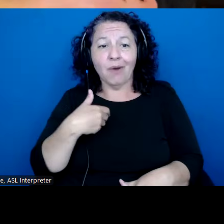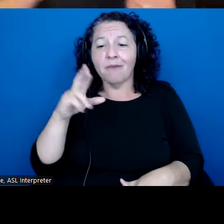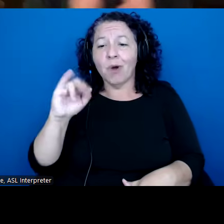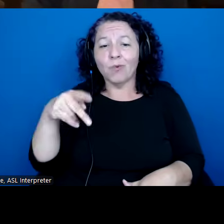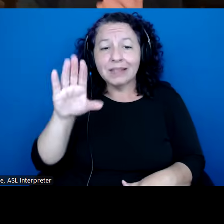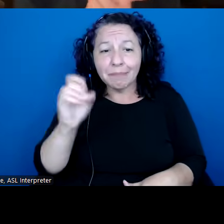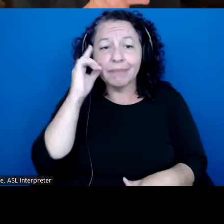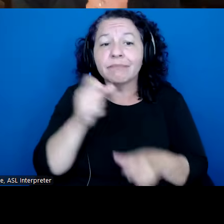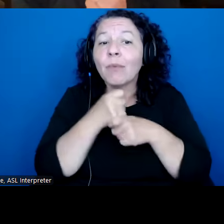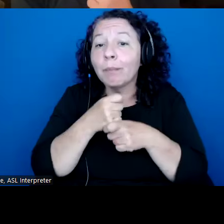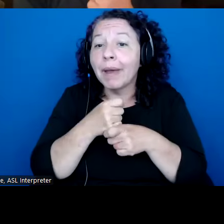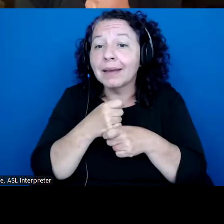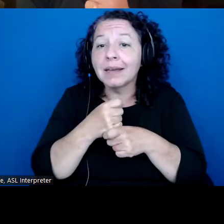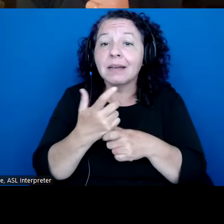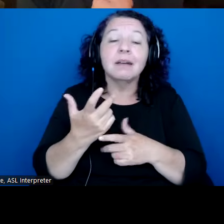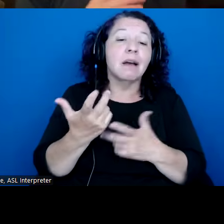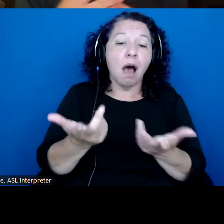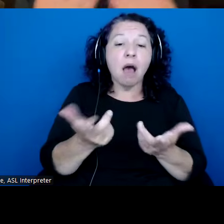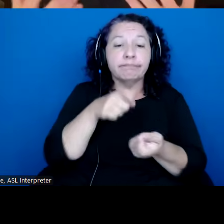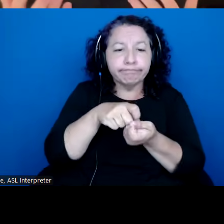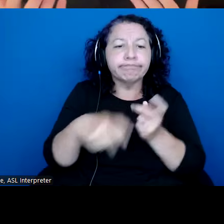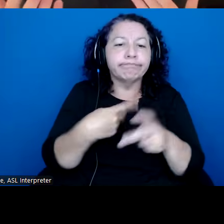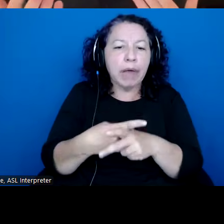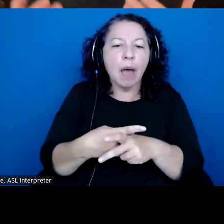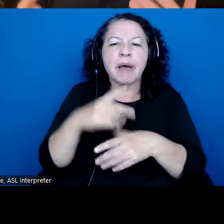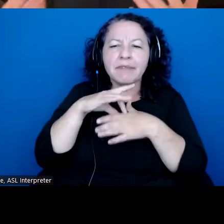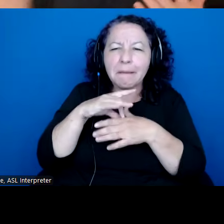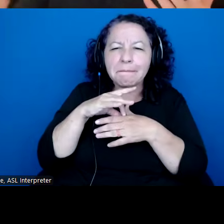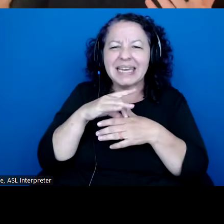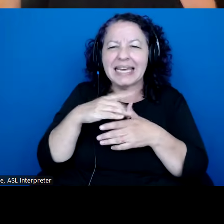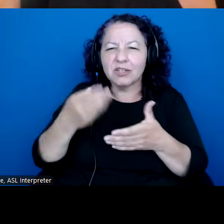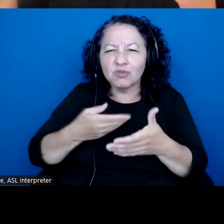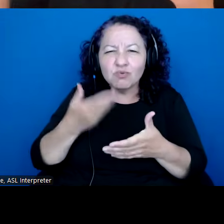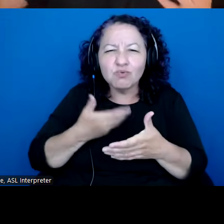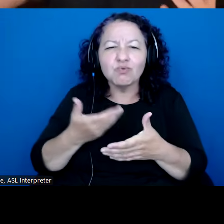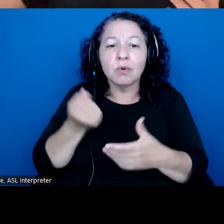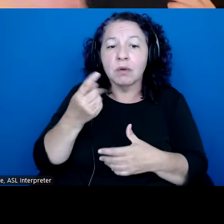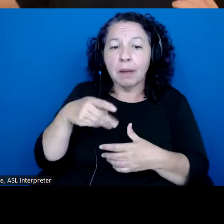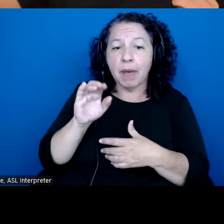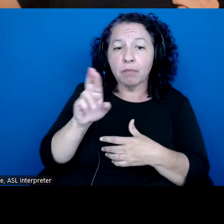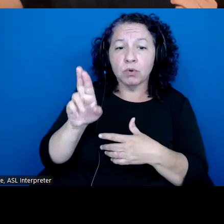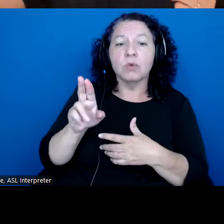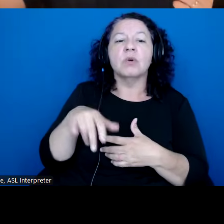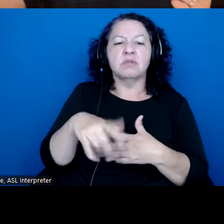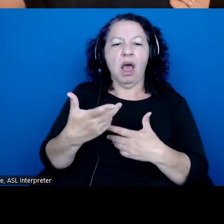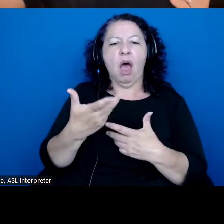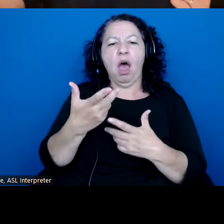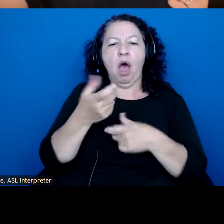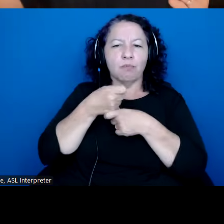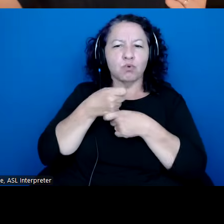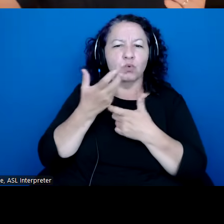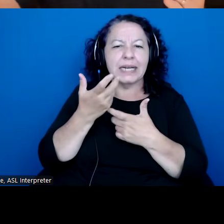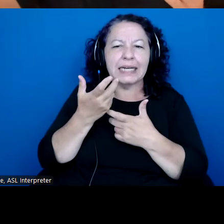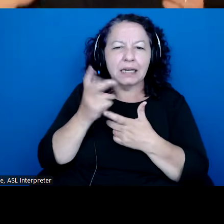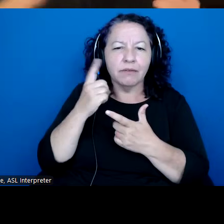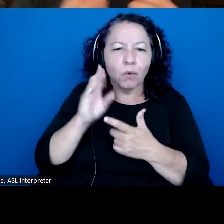for making particular kind of meat stew. And so bapir, this brewing ingredient, is also being used to make a stew.